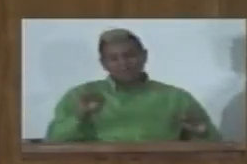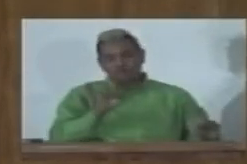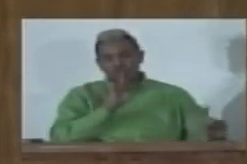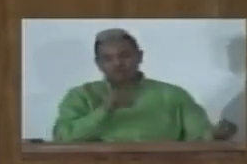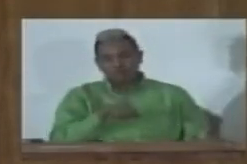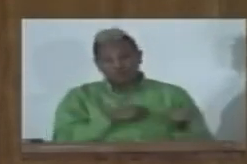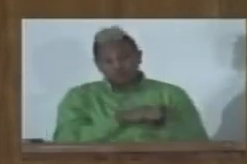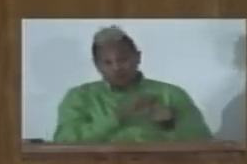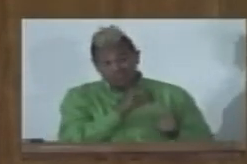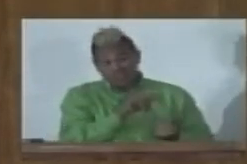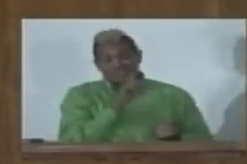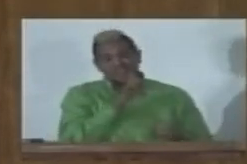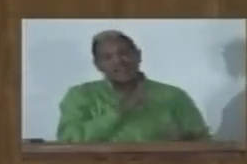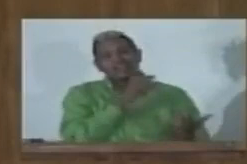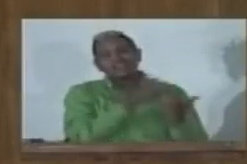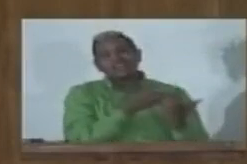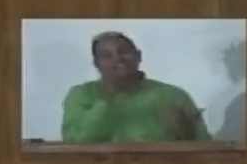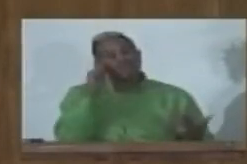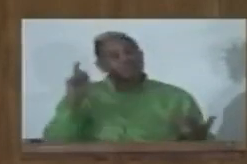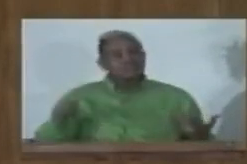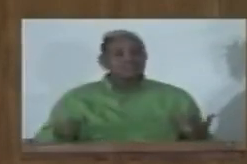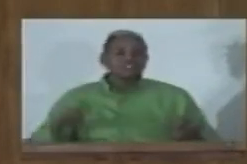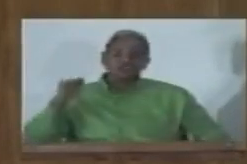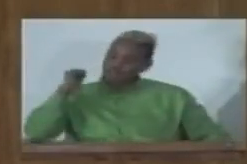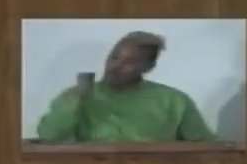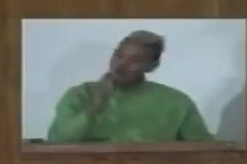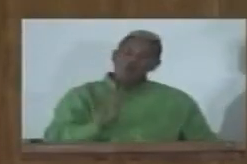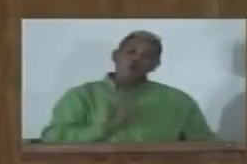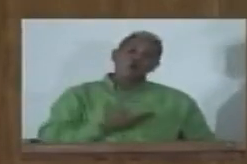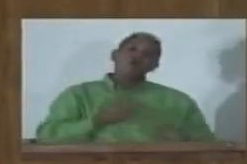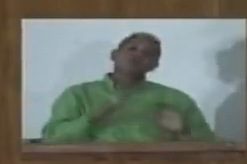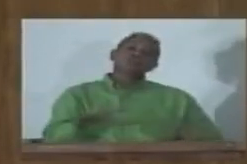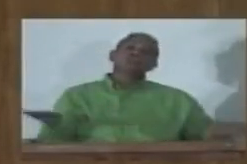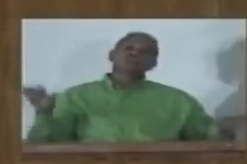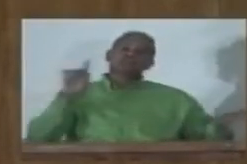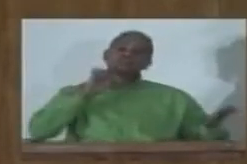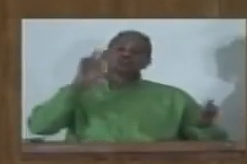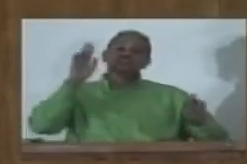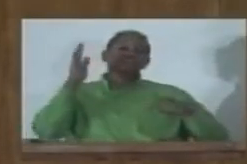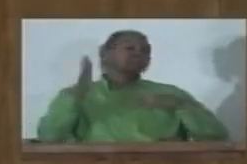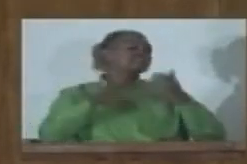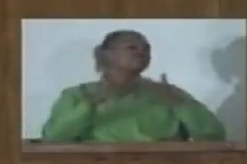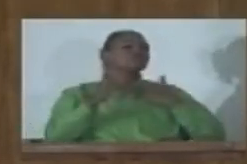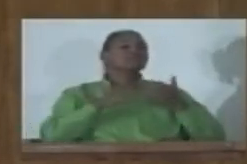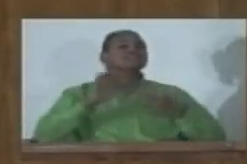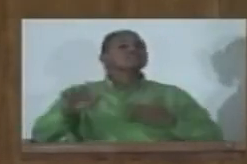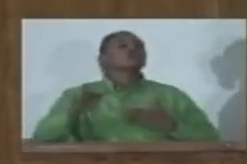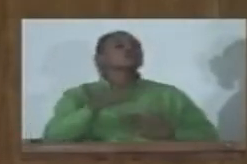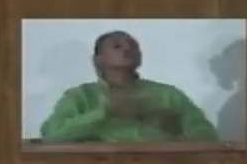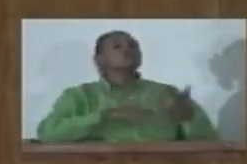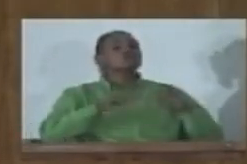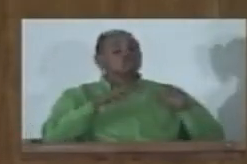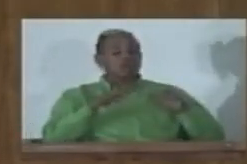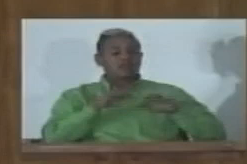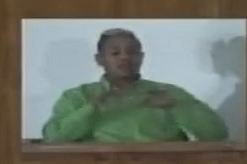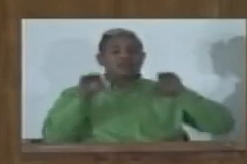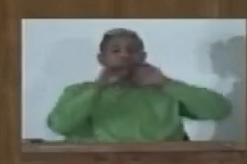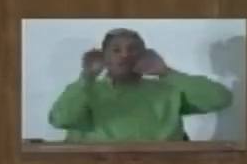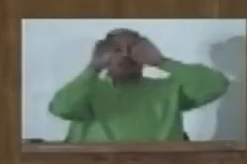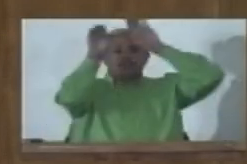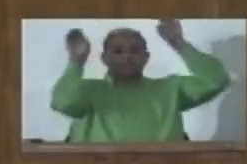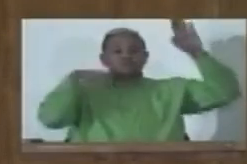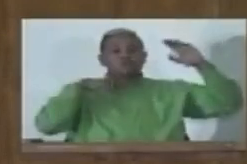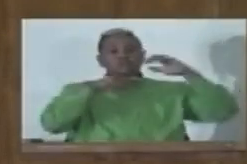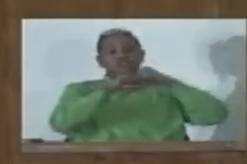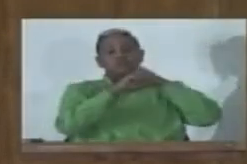that and cater for the needs of all our children, irrespective of their social class. So we need to promote that,